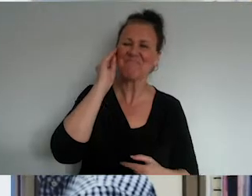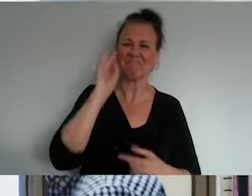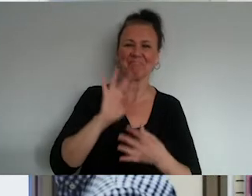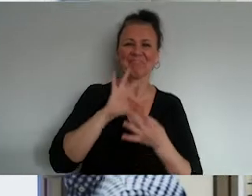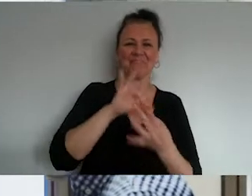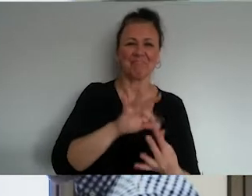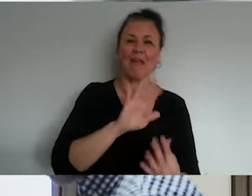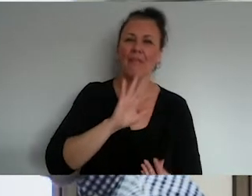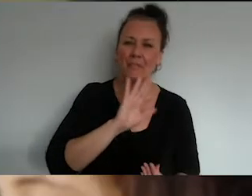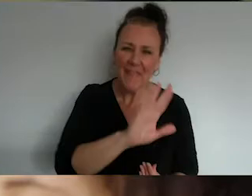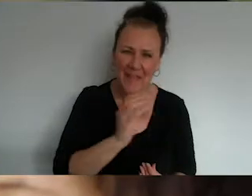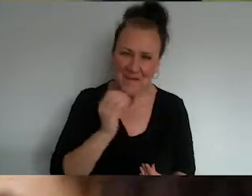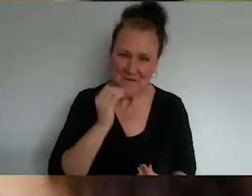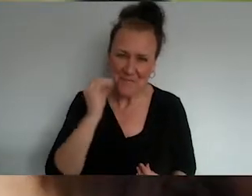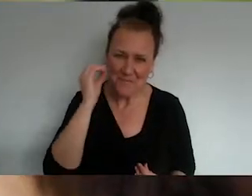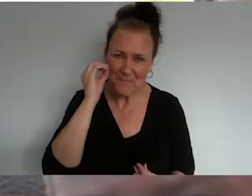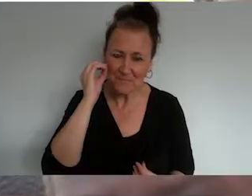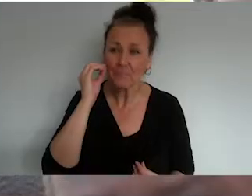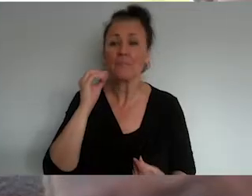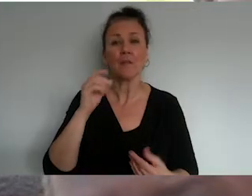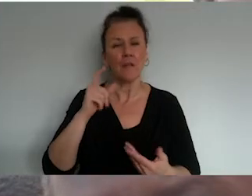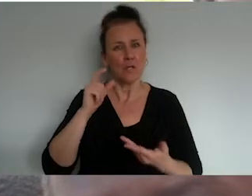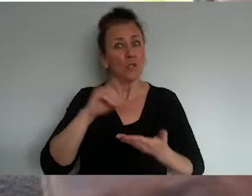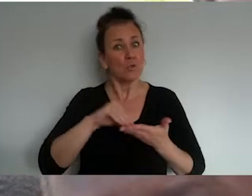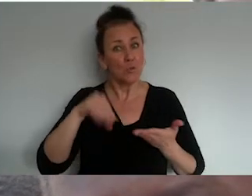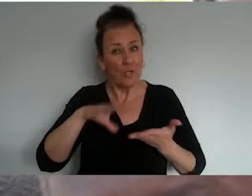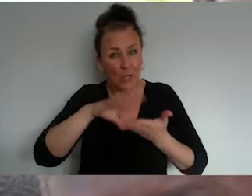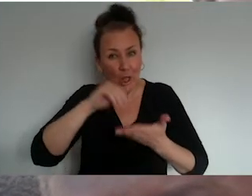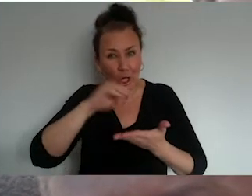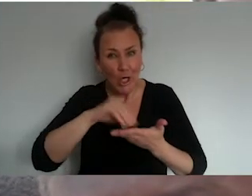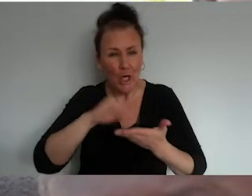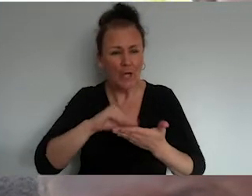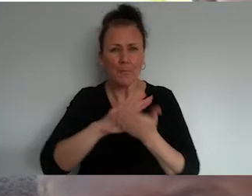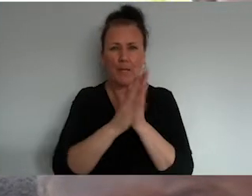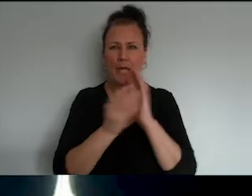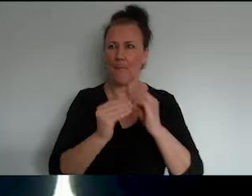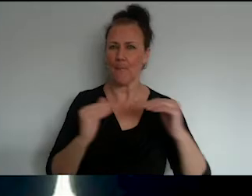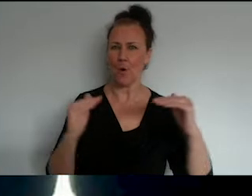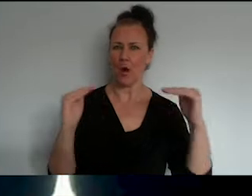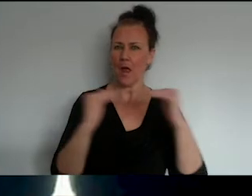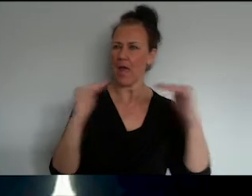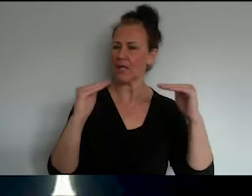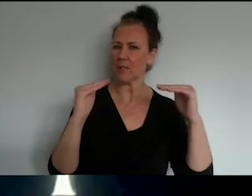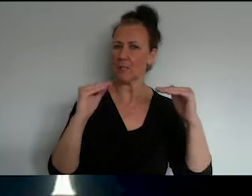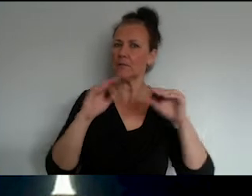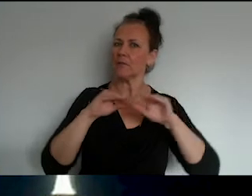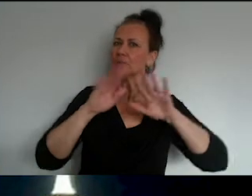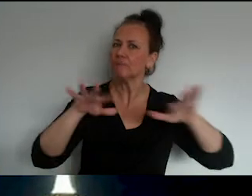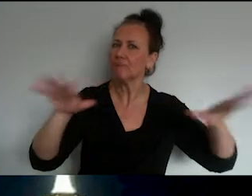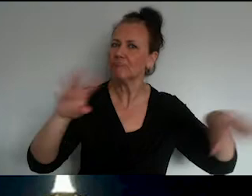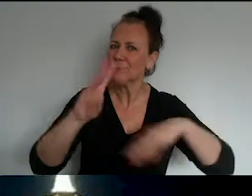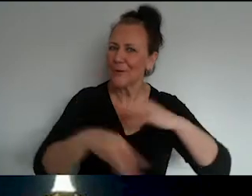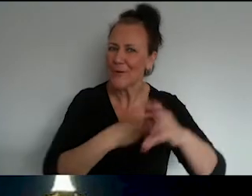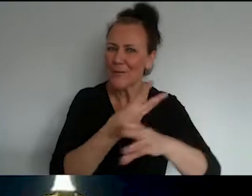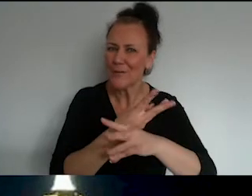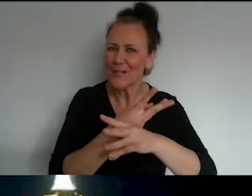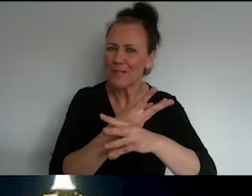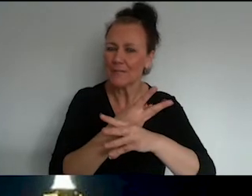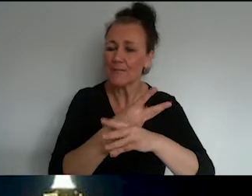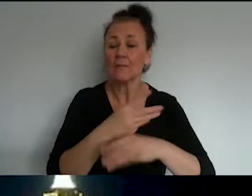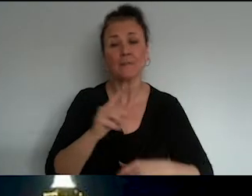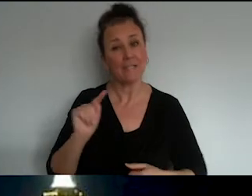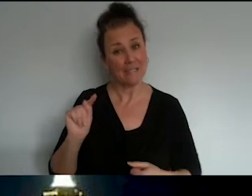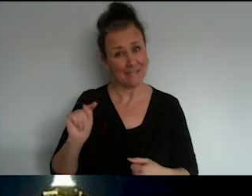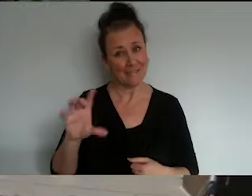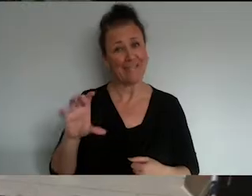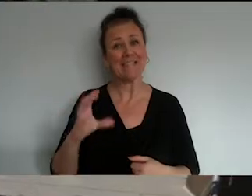better educated, more equitable, and more joyful world. TC is in our hearts and minds, as well as in every